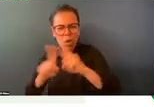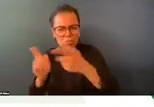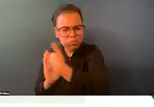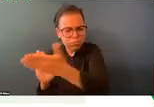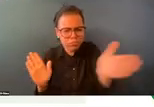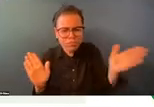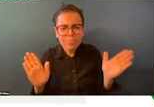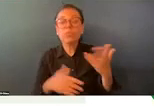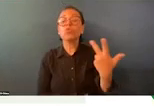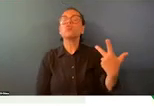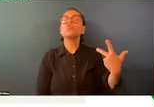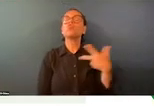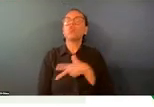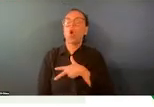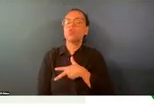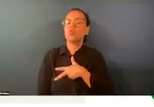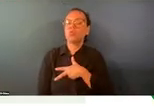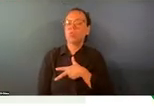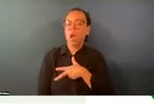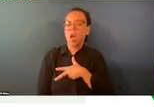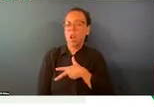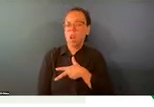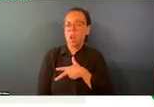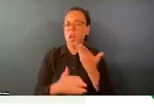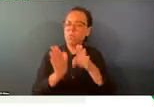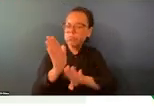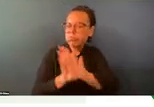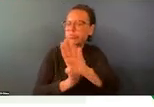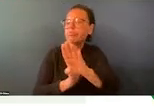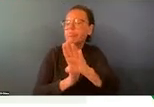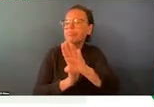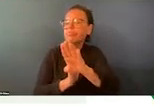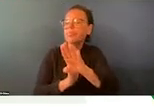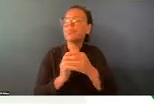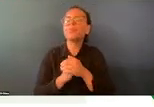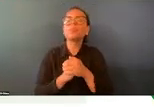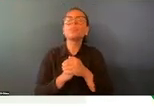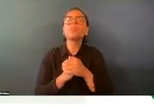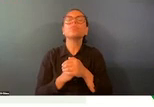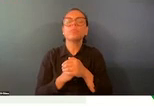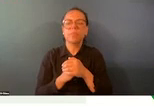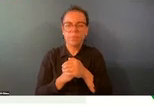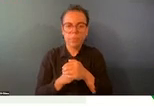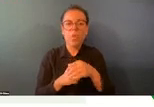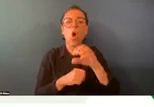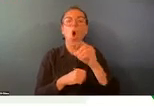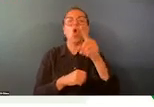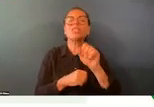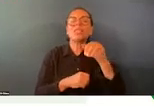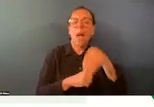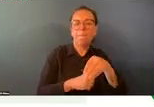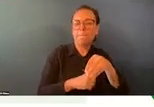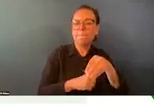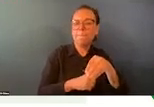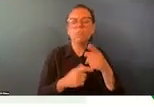of services in the socioeconomic development sector. With the support of Oxfam, Equidev is carrying forward Oxfam's